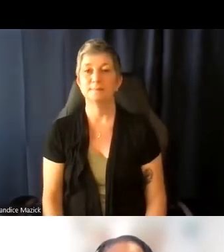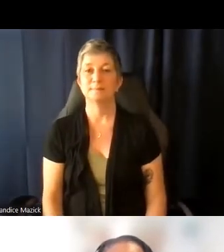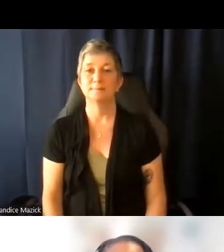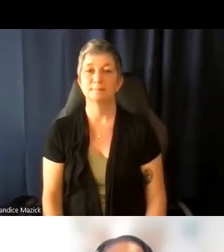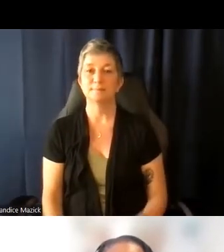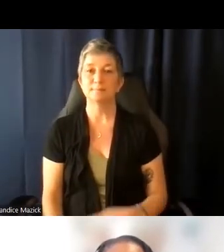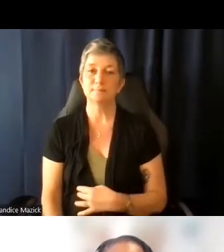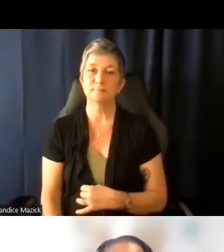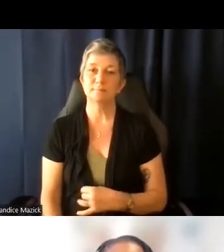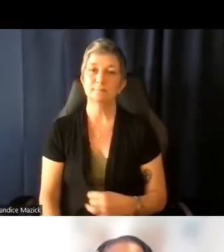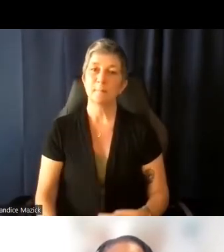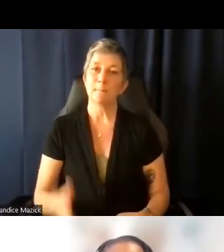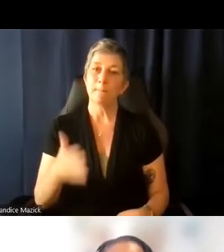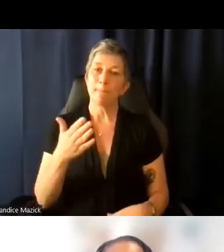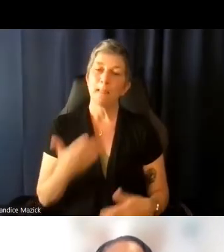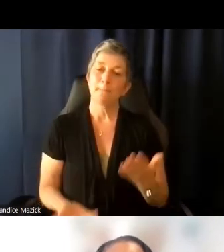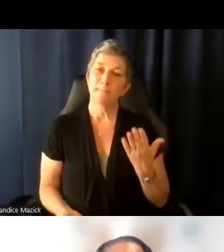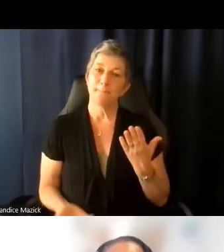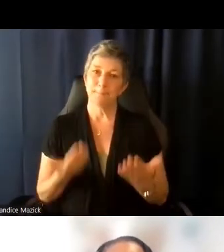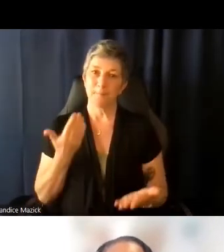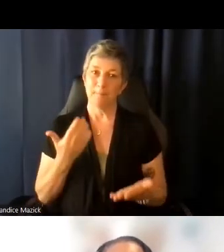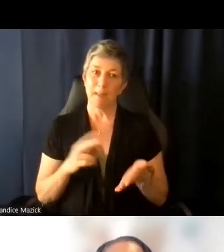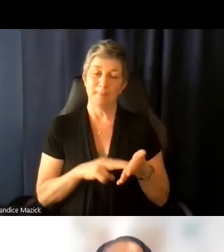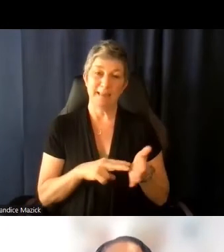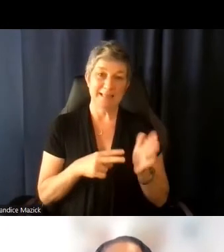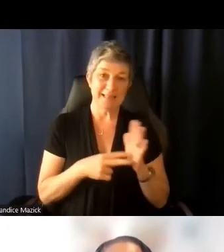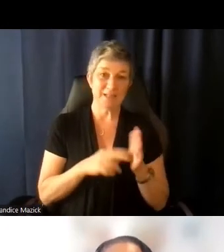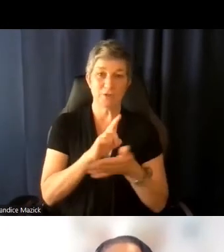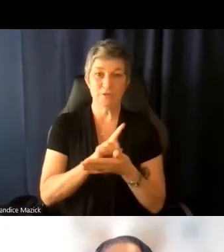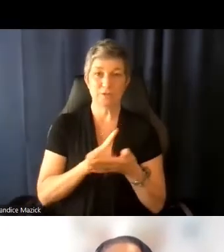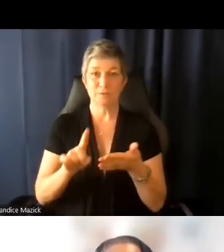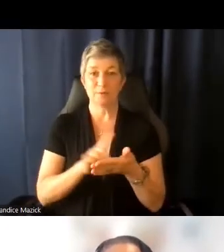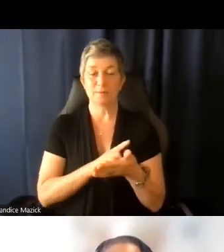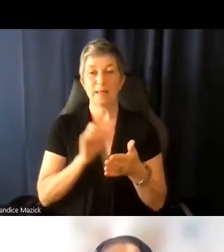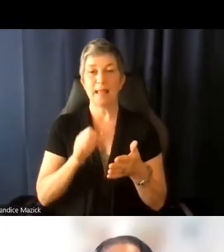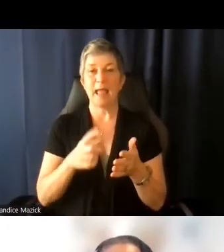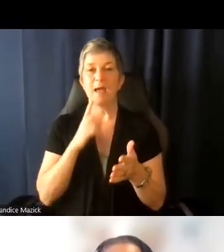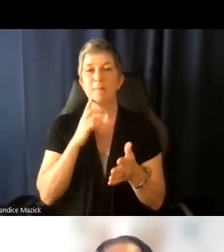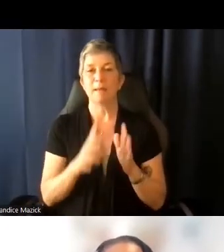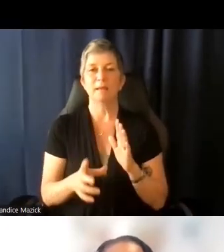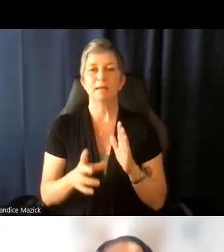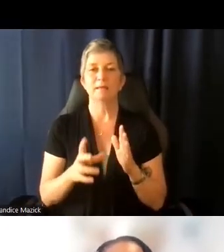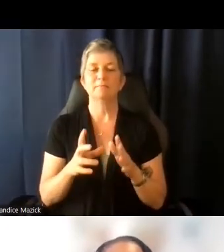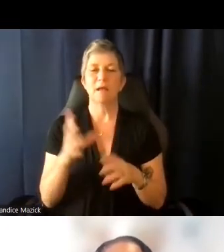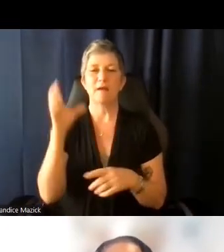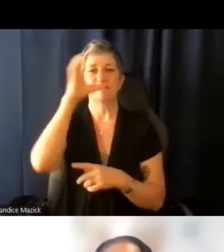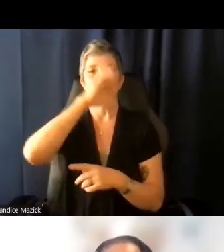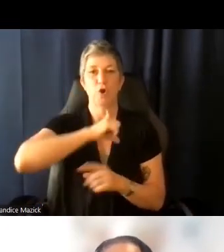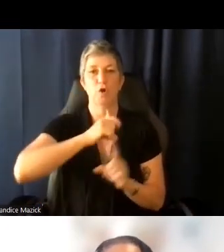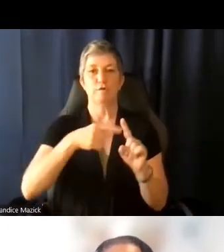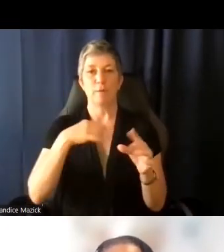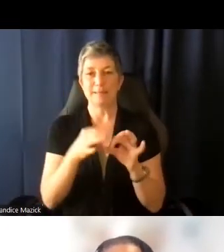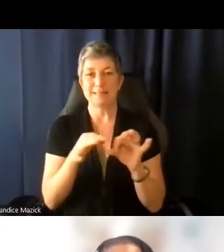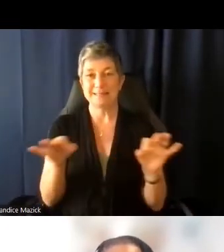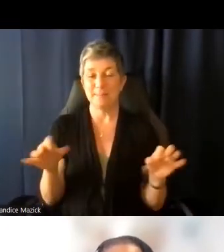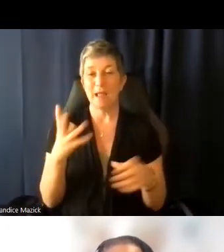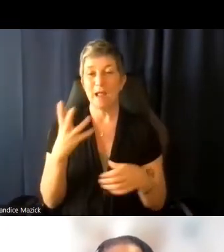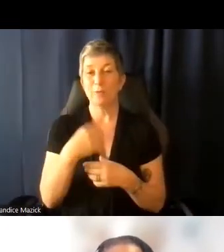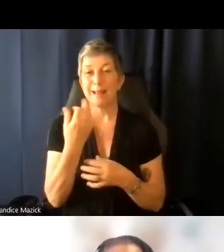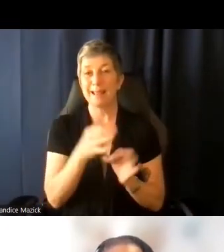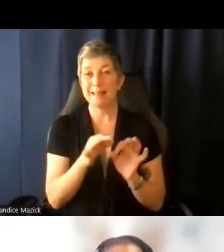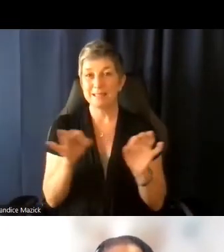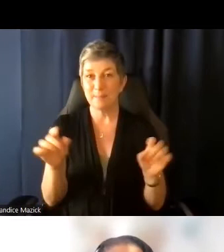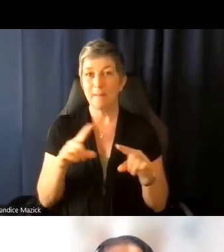there may be intentional discrimination that can be inferred from the statements, including any statements based